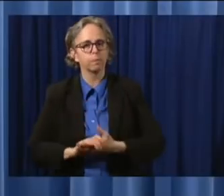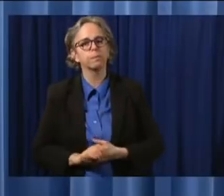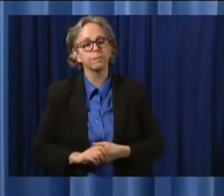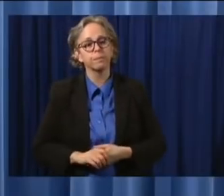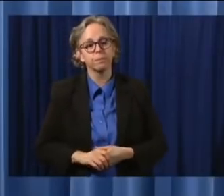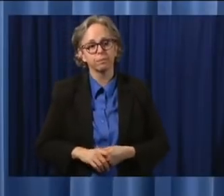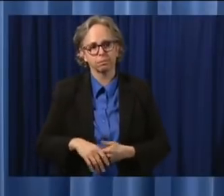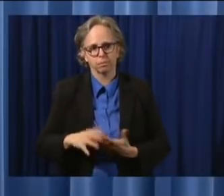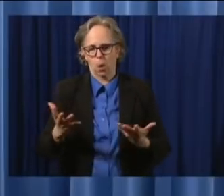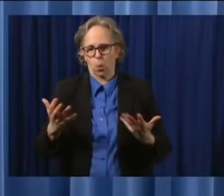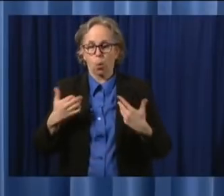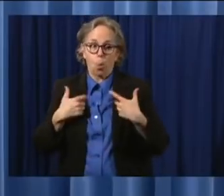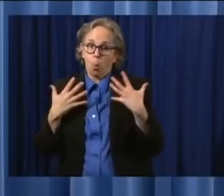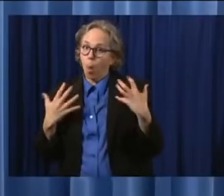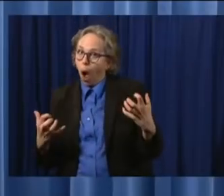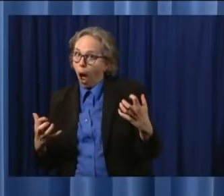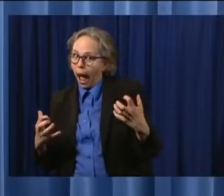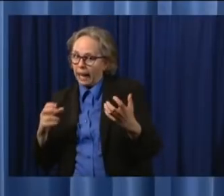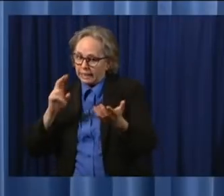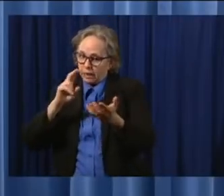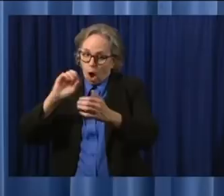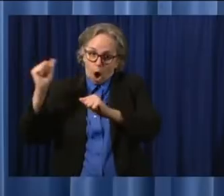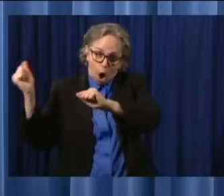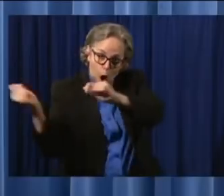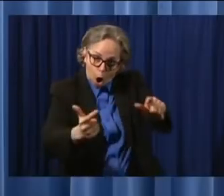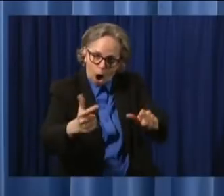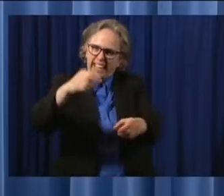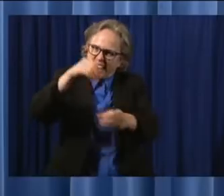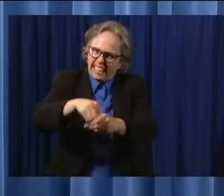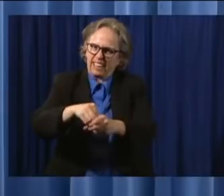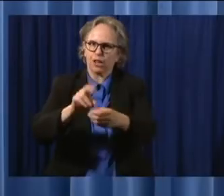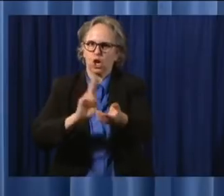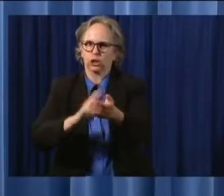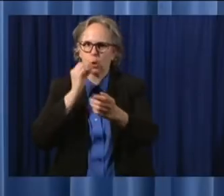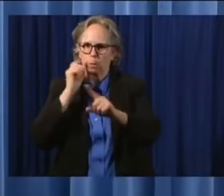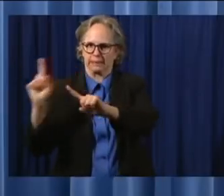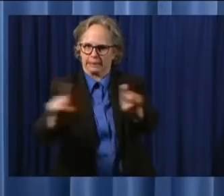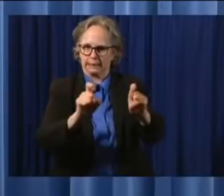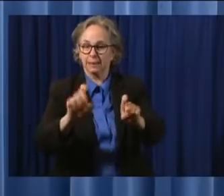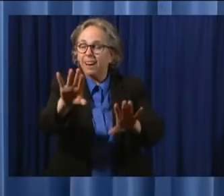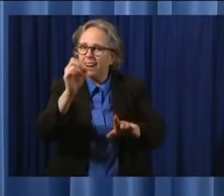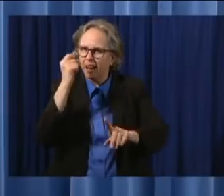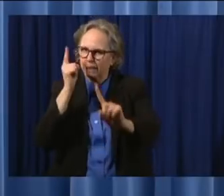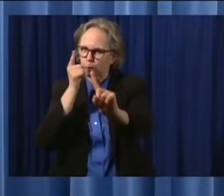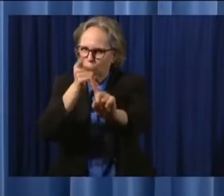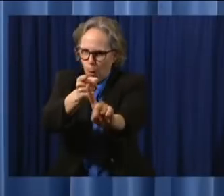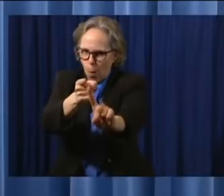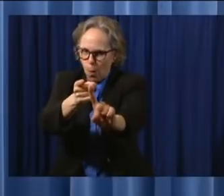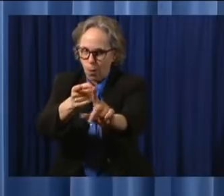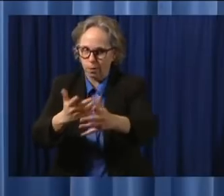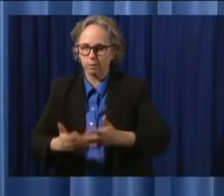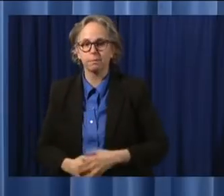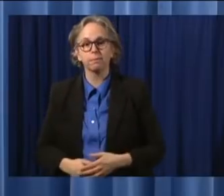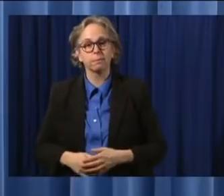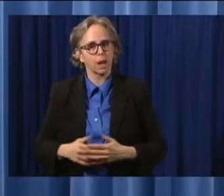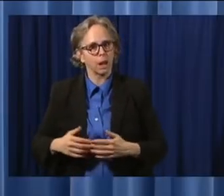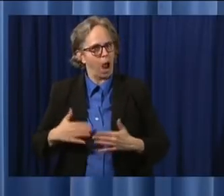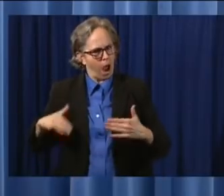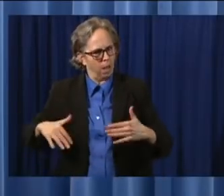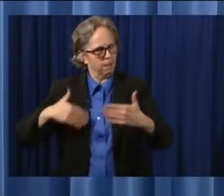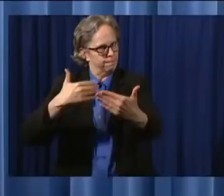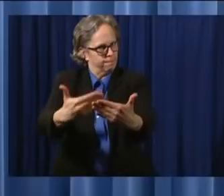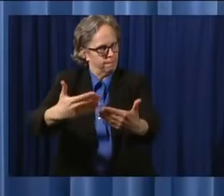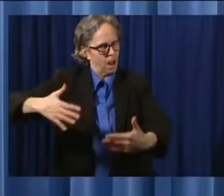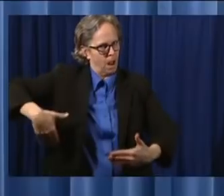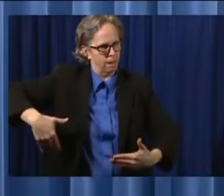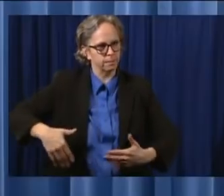always say this, Dr. Acton always says this, and I'm sure she'll have some comments after I get done, but